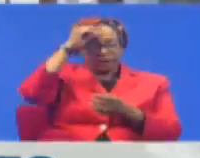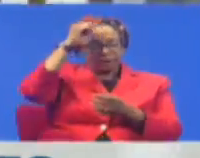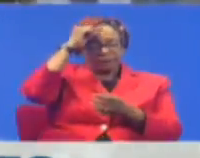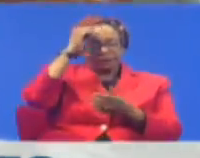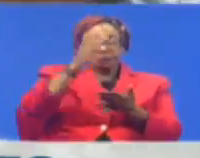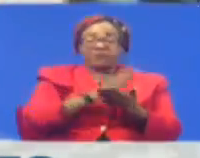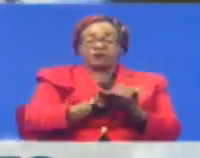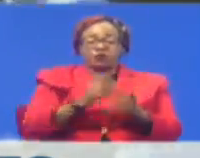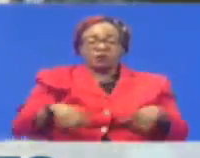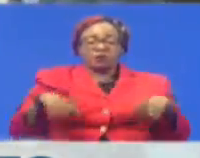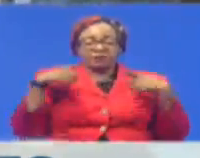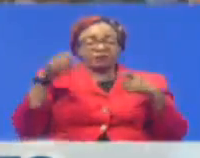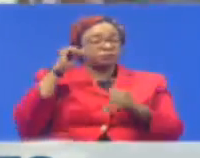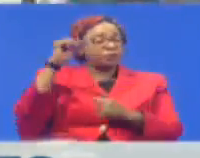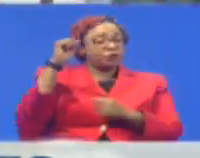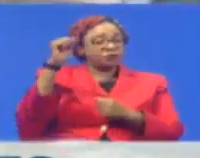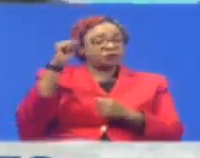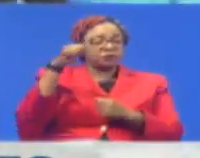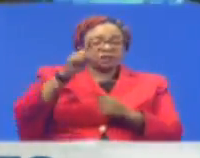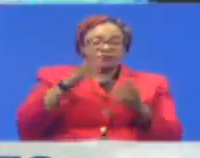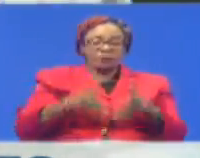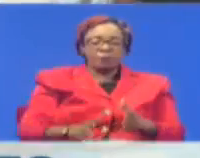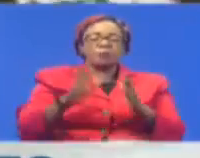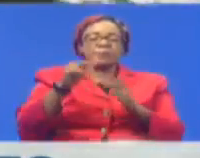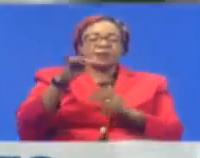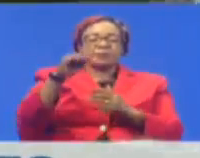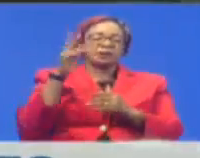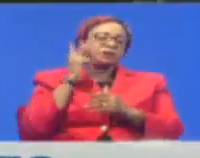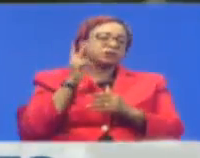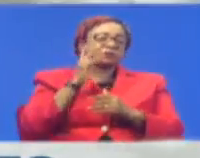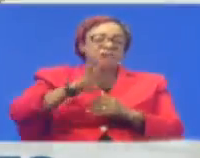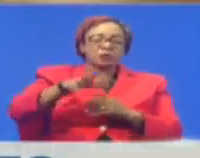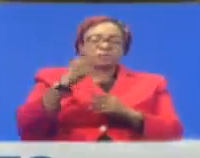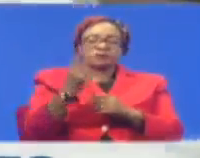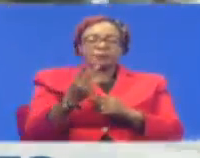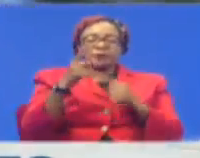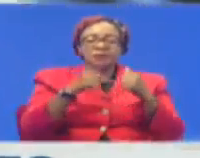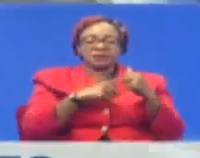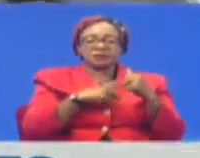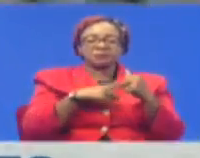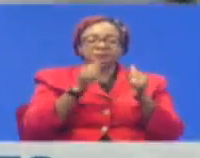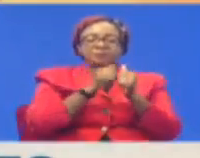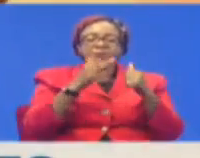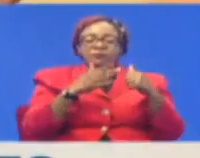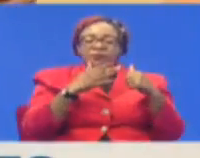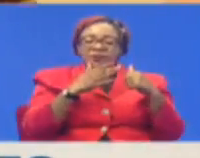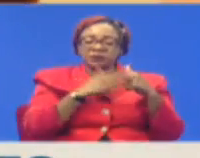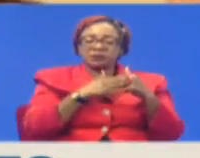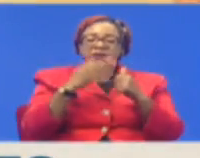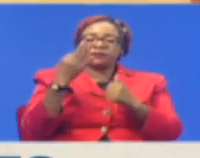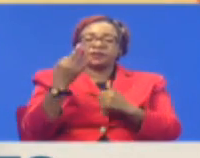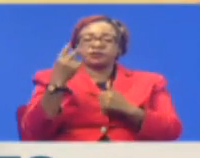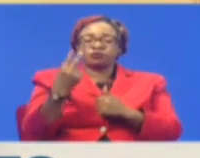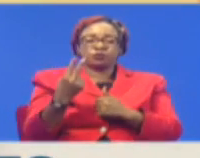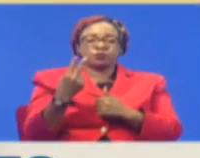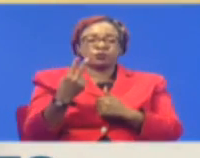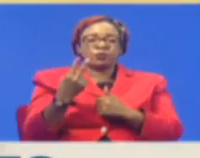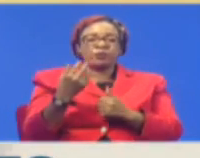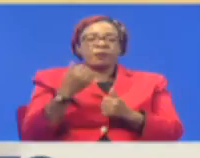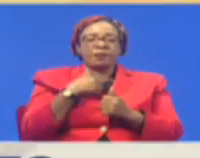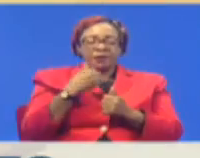politics, Nyachae was born in Nyaribari in Kisii County on February 6, 1932, had enjoyed a stellar career